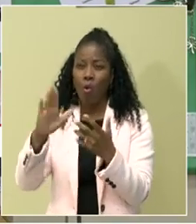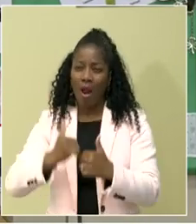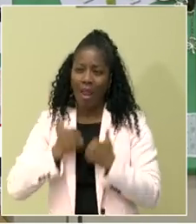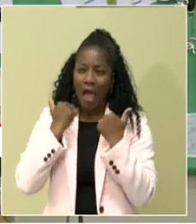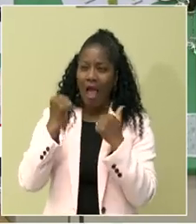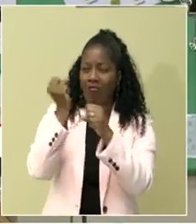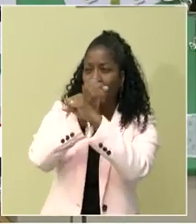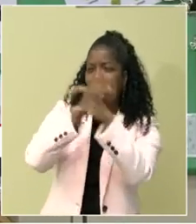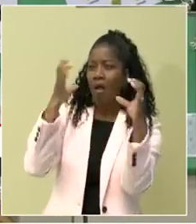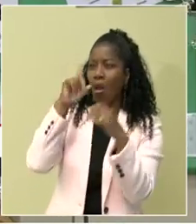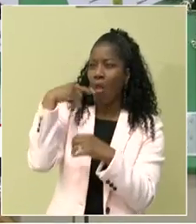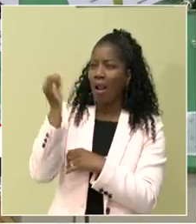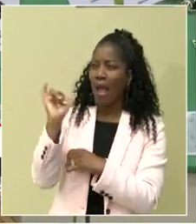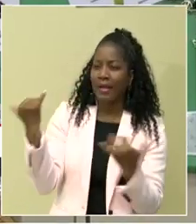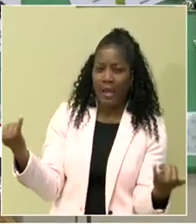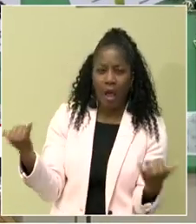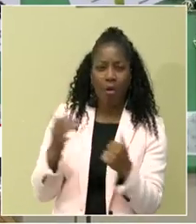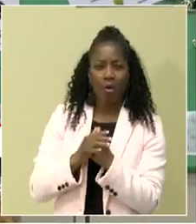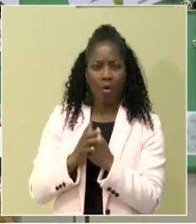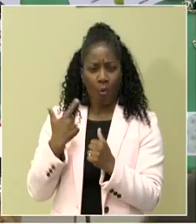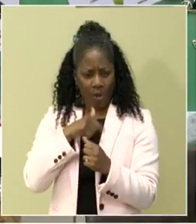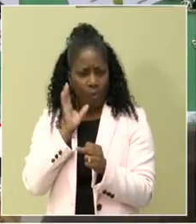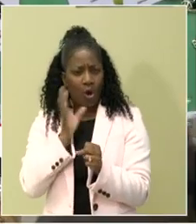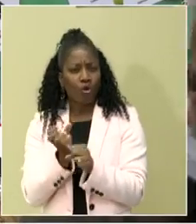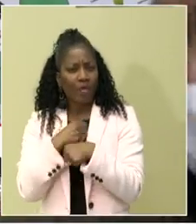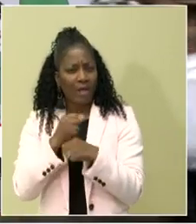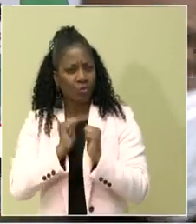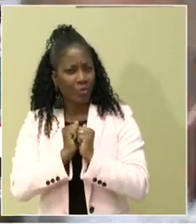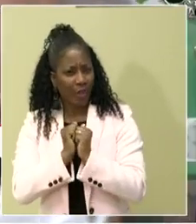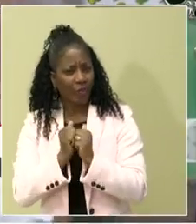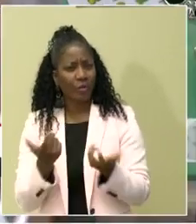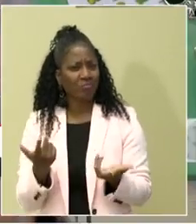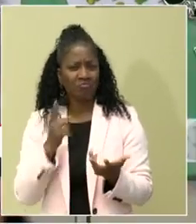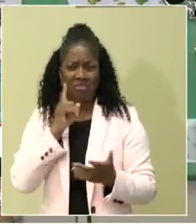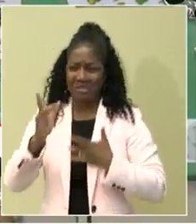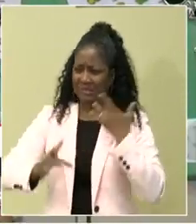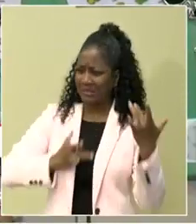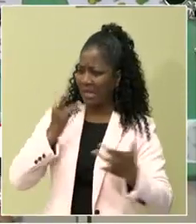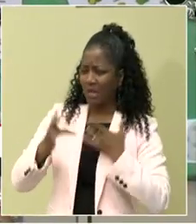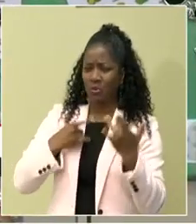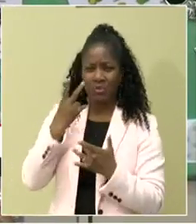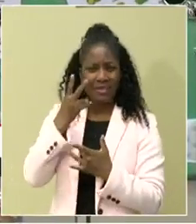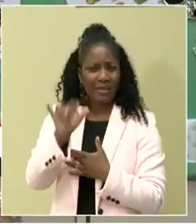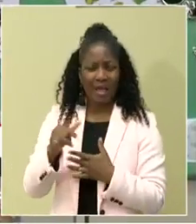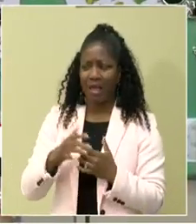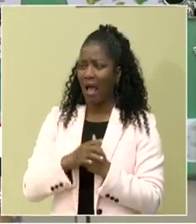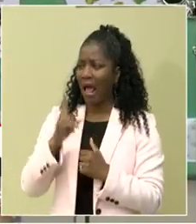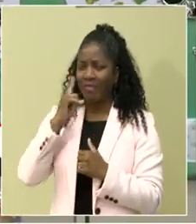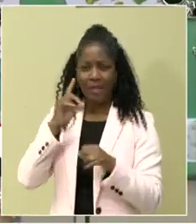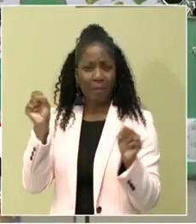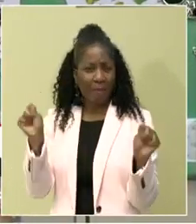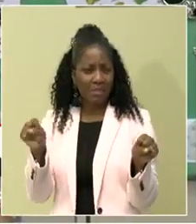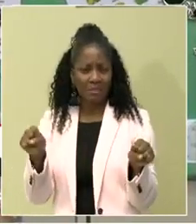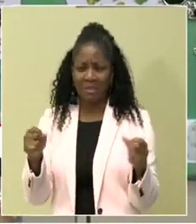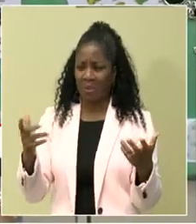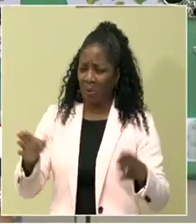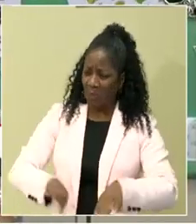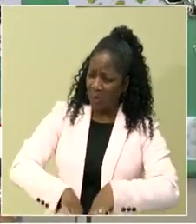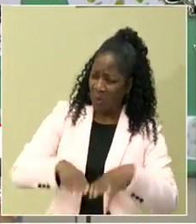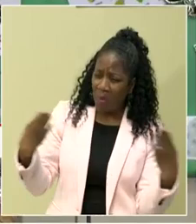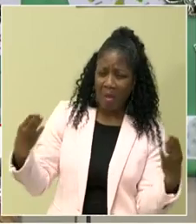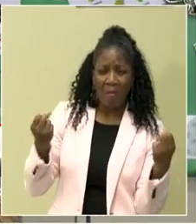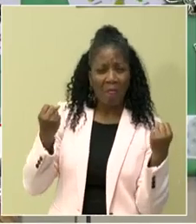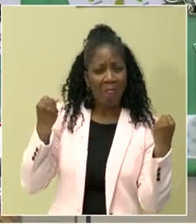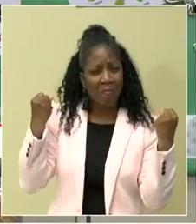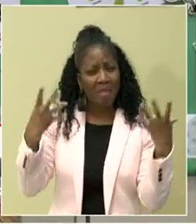now. We are going to be creating it together, and I'm so excited to see that because I think the possibilities have opened up